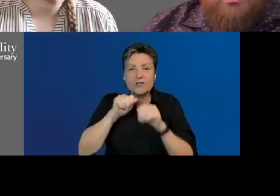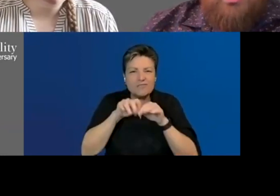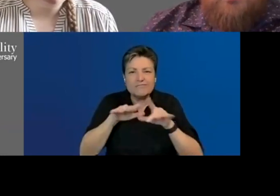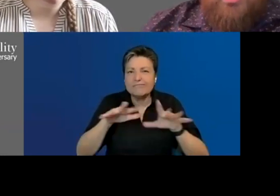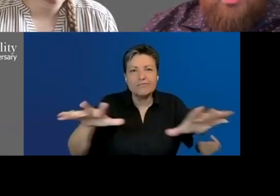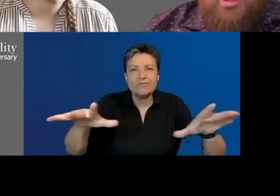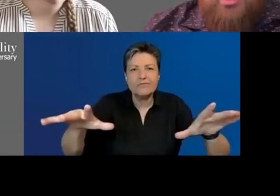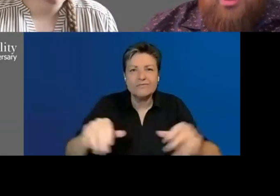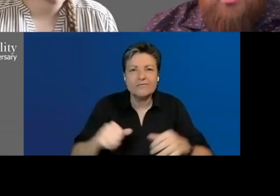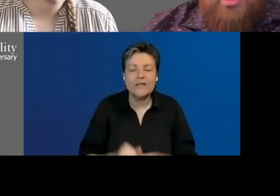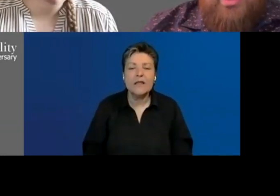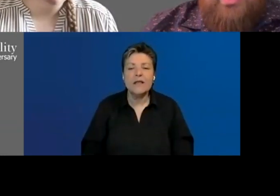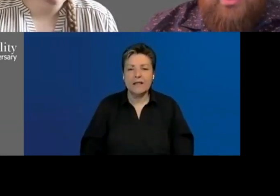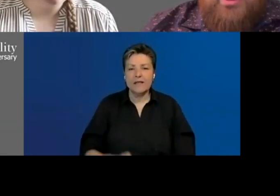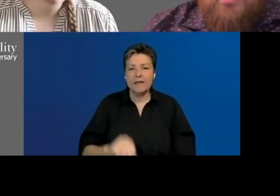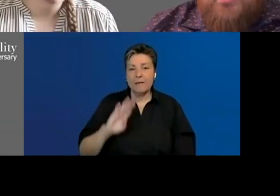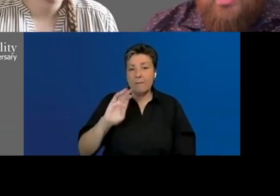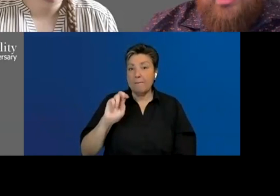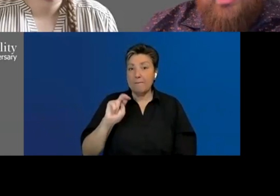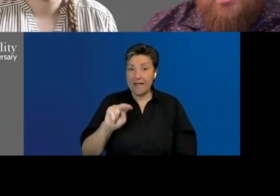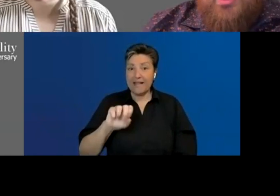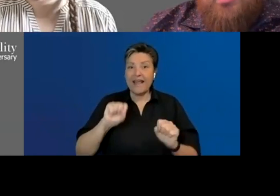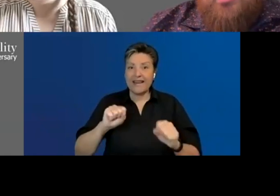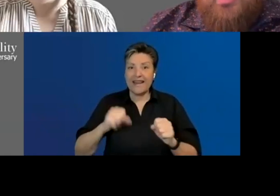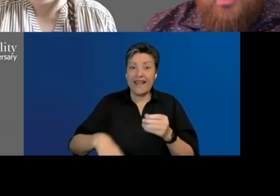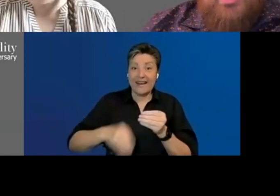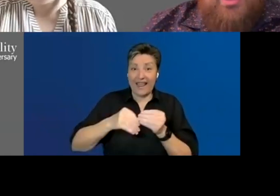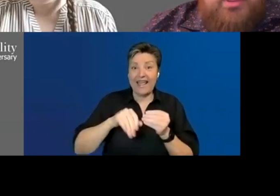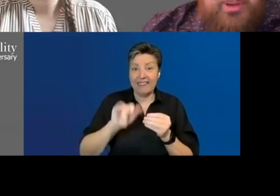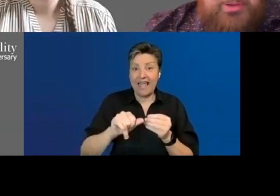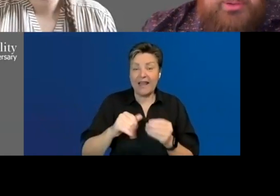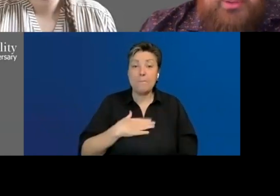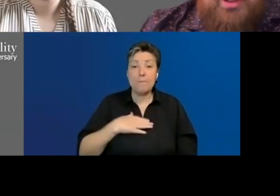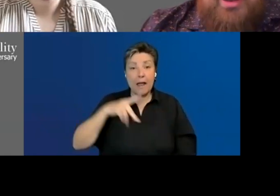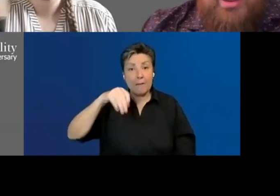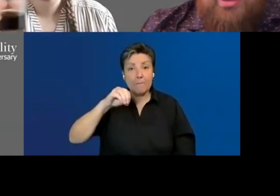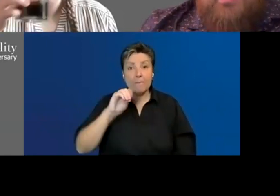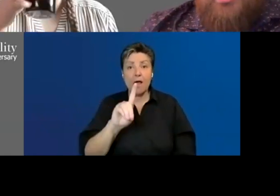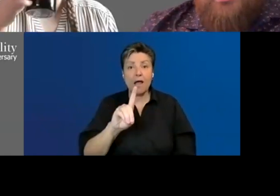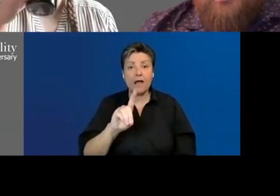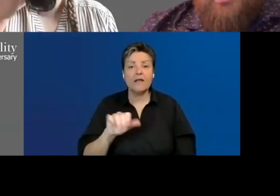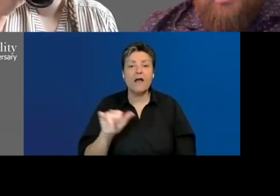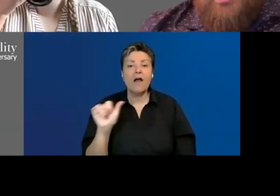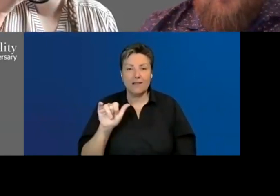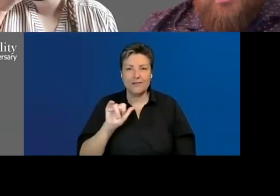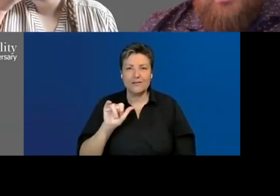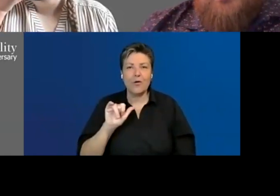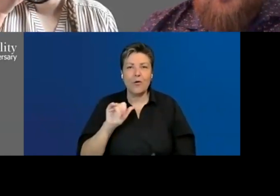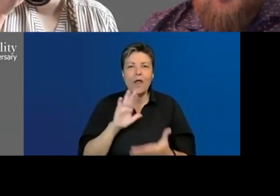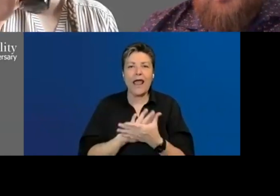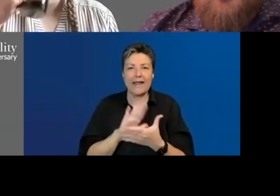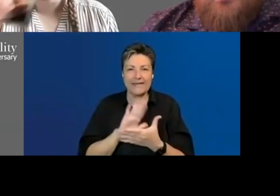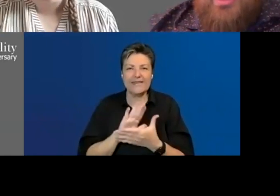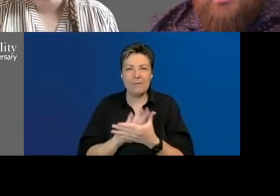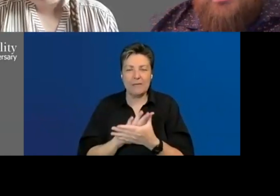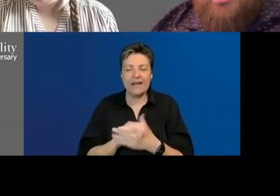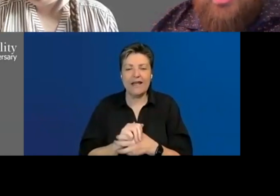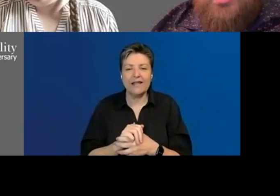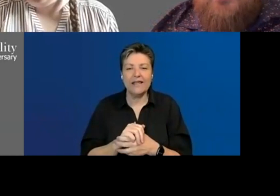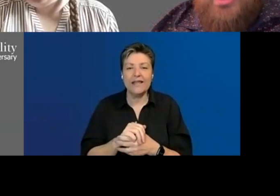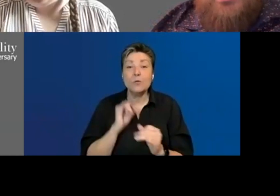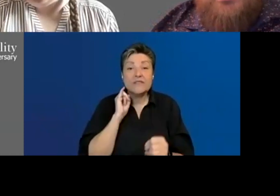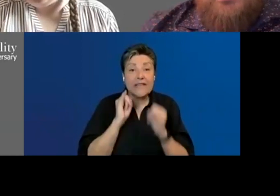I can piggyback off of that. My podcast was also in academia, and it was interview